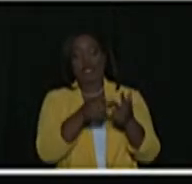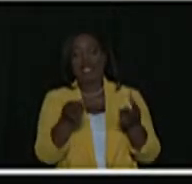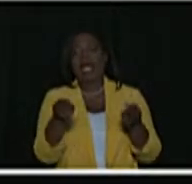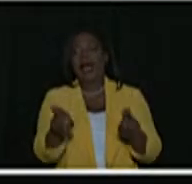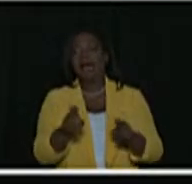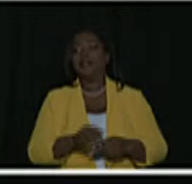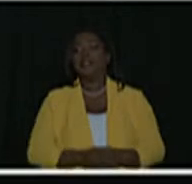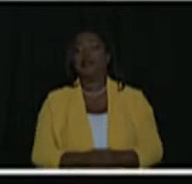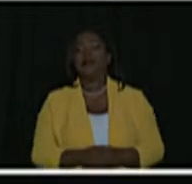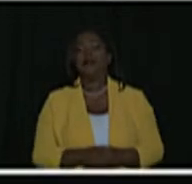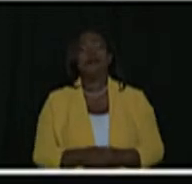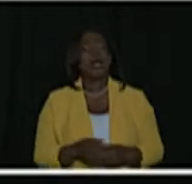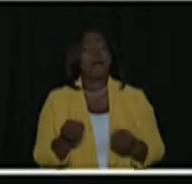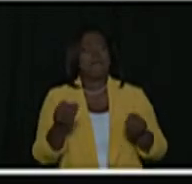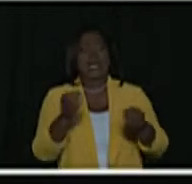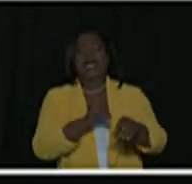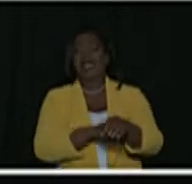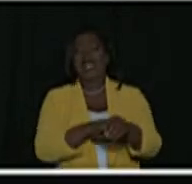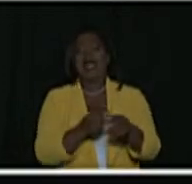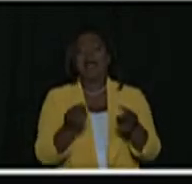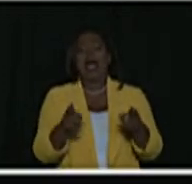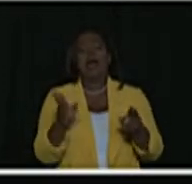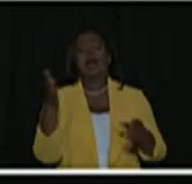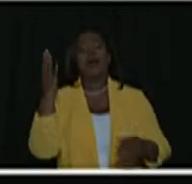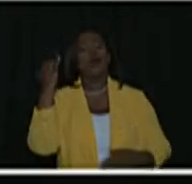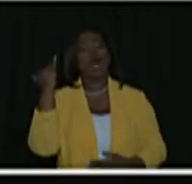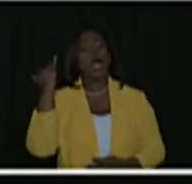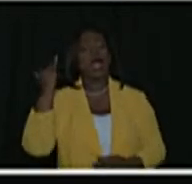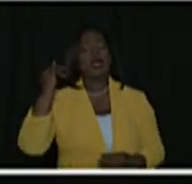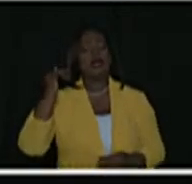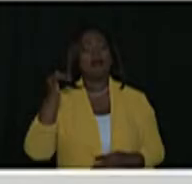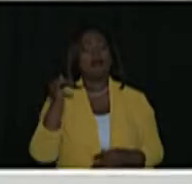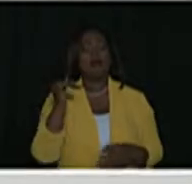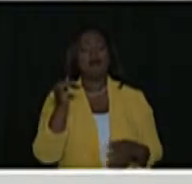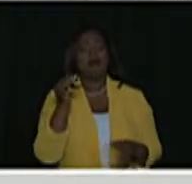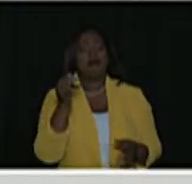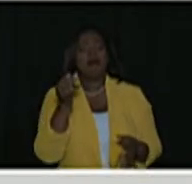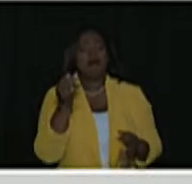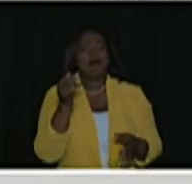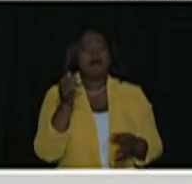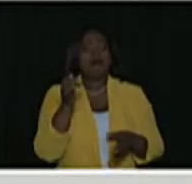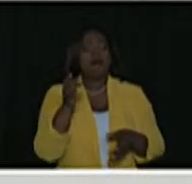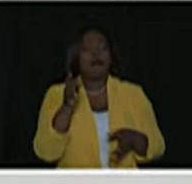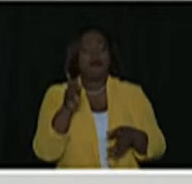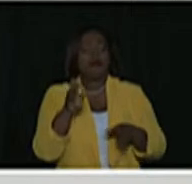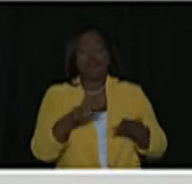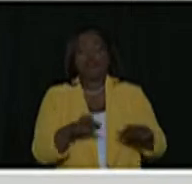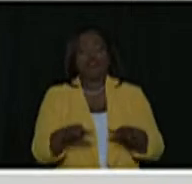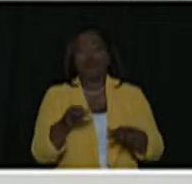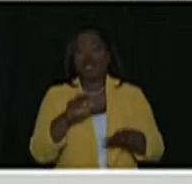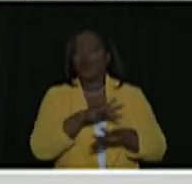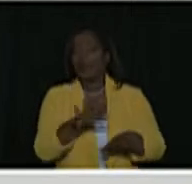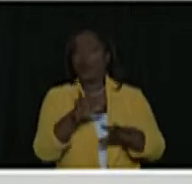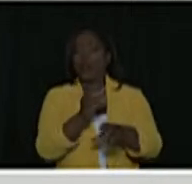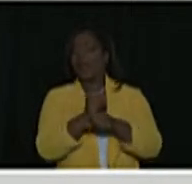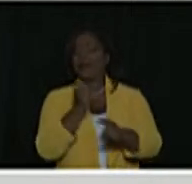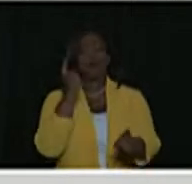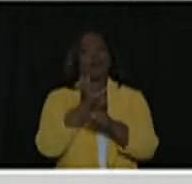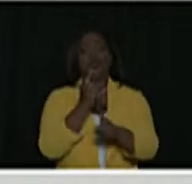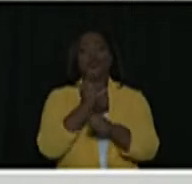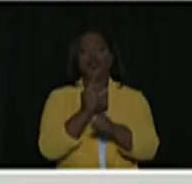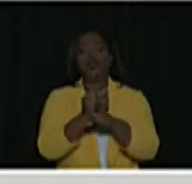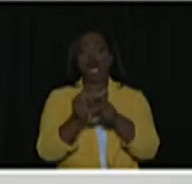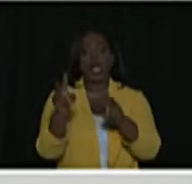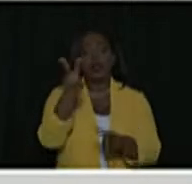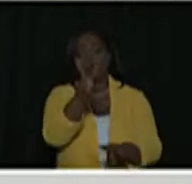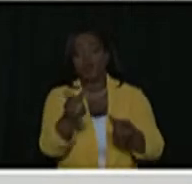child, food, health, education. These are forms of abuse that are meted out to children. Thank you, Mrs.